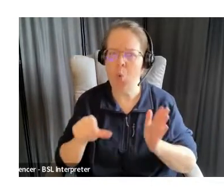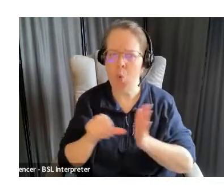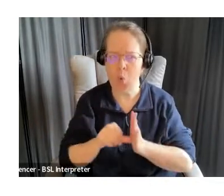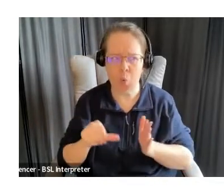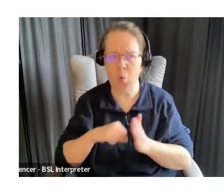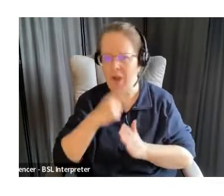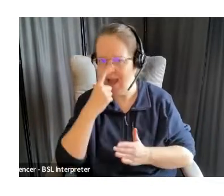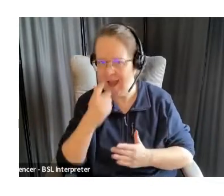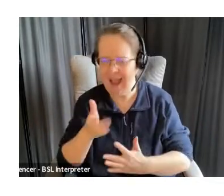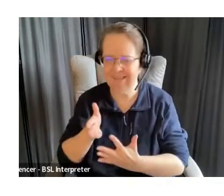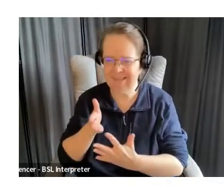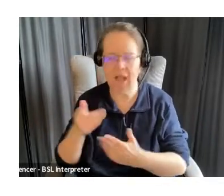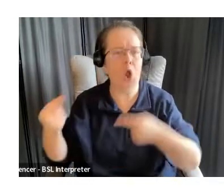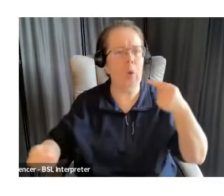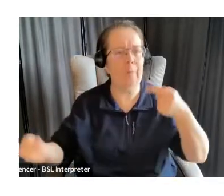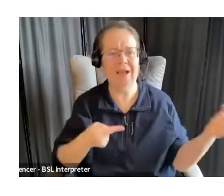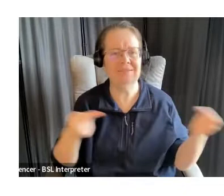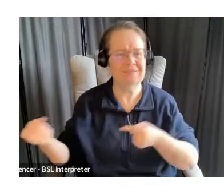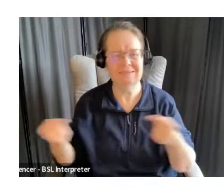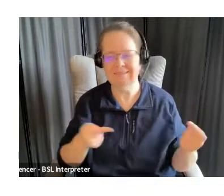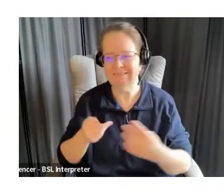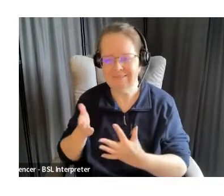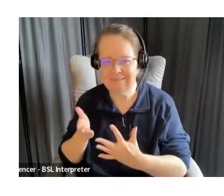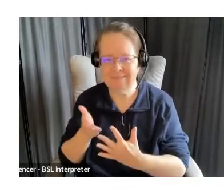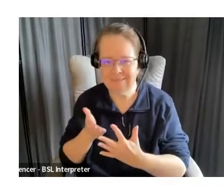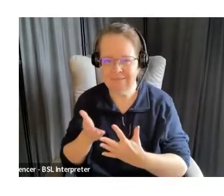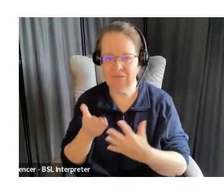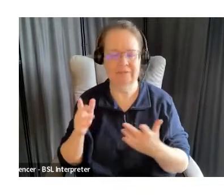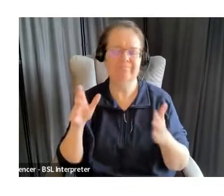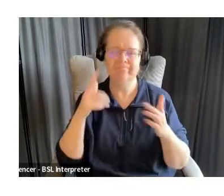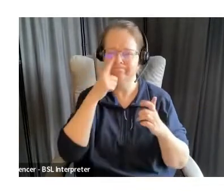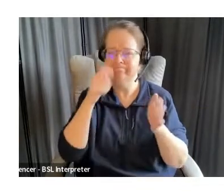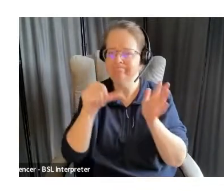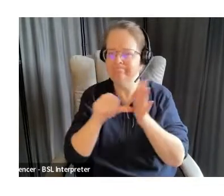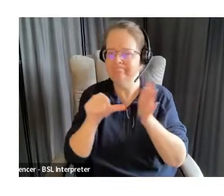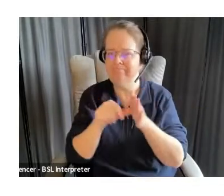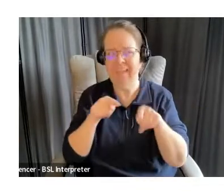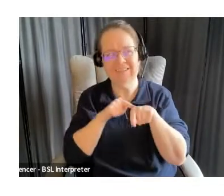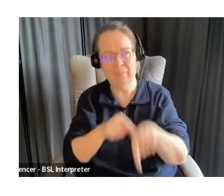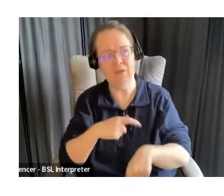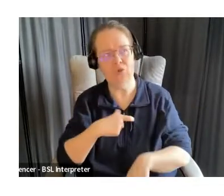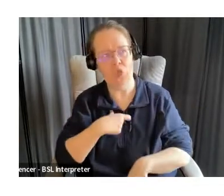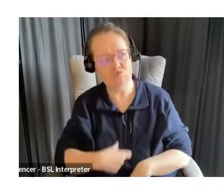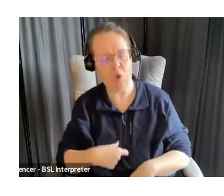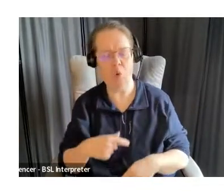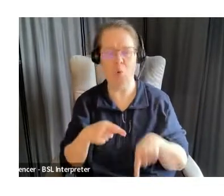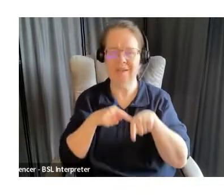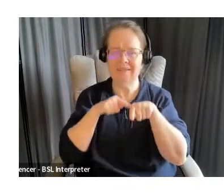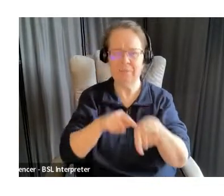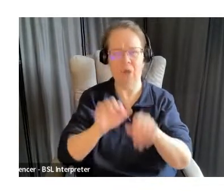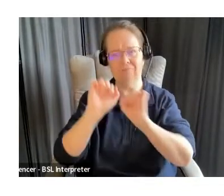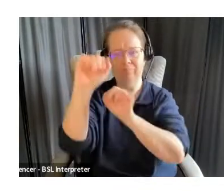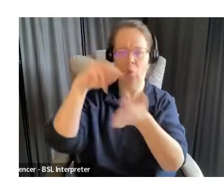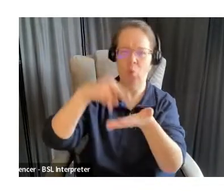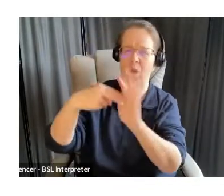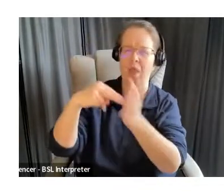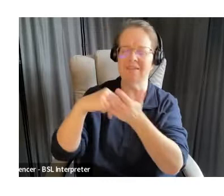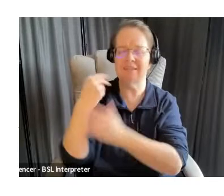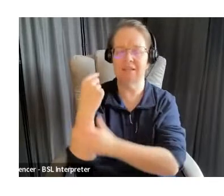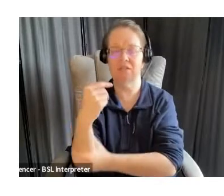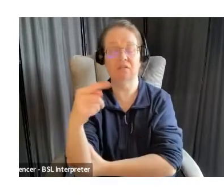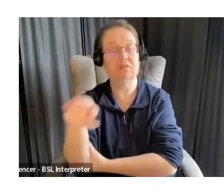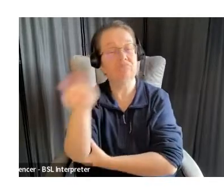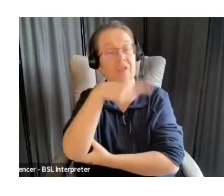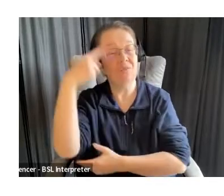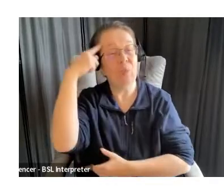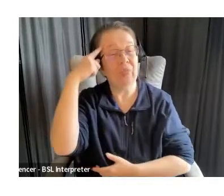be a very, very competitive marketplace out there, dependent on the role and sometimes on the organization. And if you think about it,